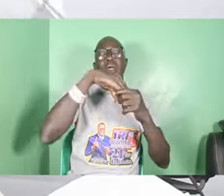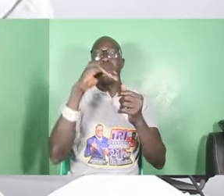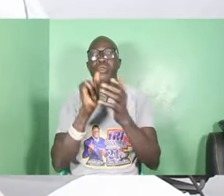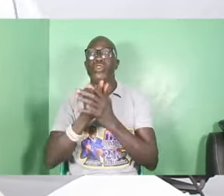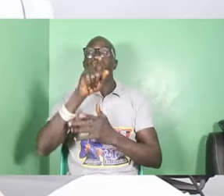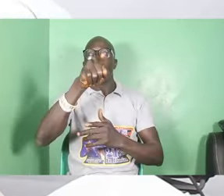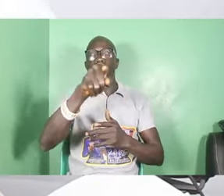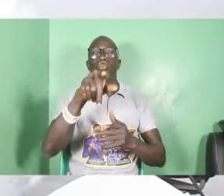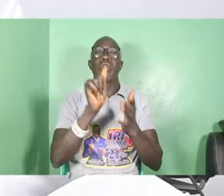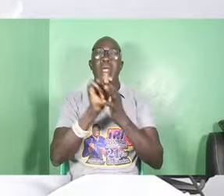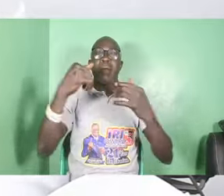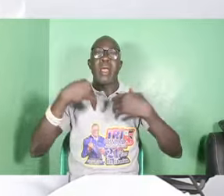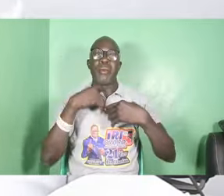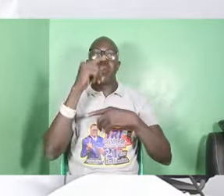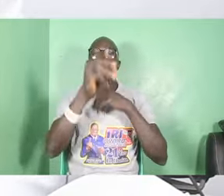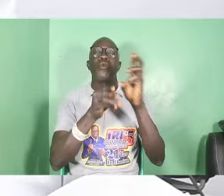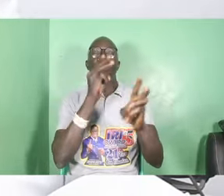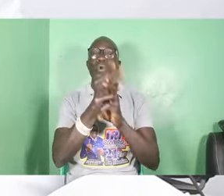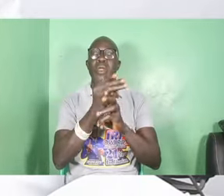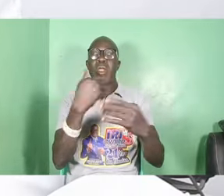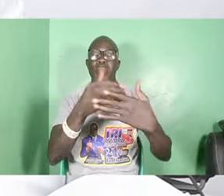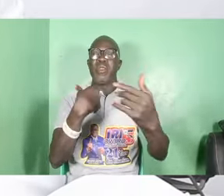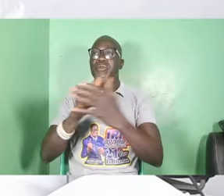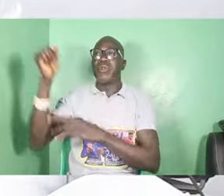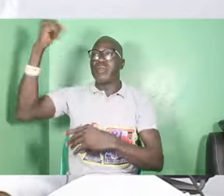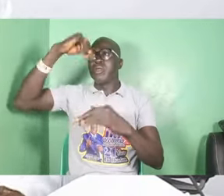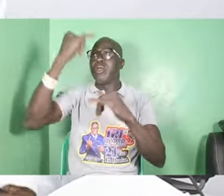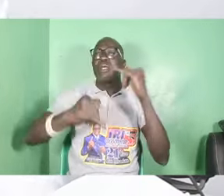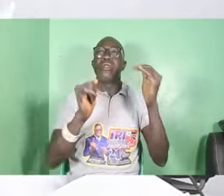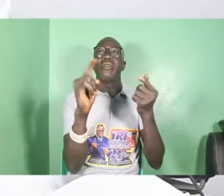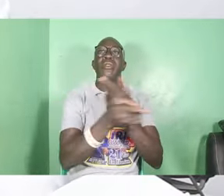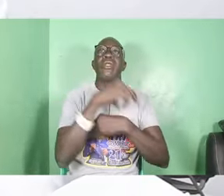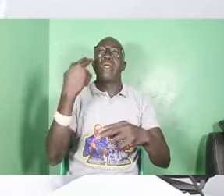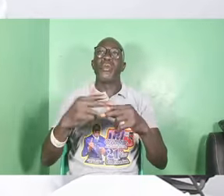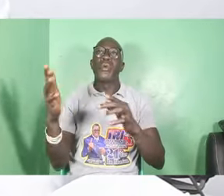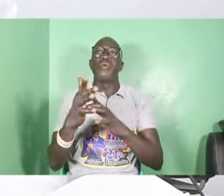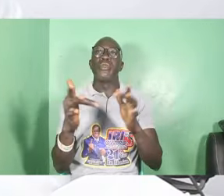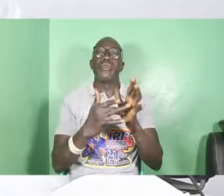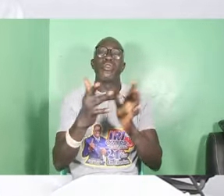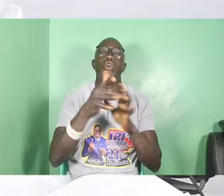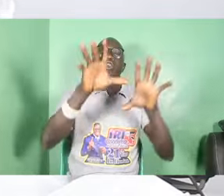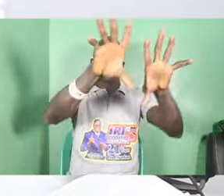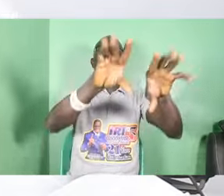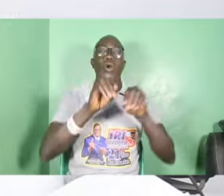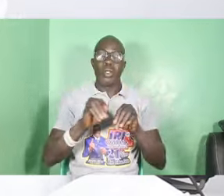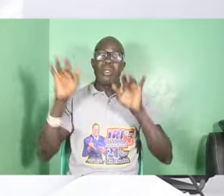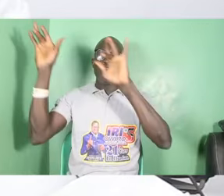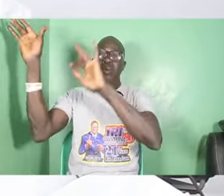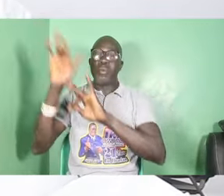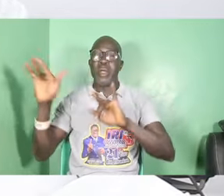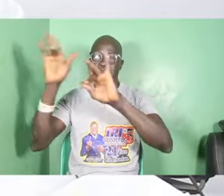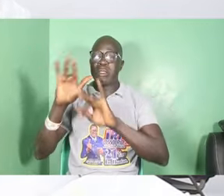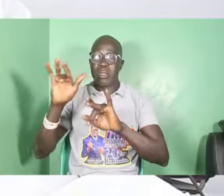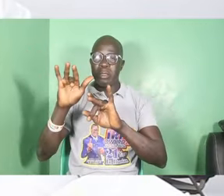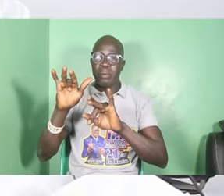pronounce. Iwo na lo loro ye. That word is for you. Ko wo to wo. Before the end of the day. Ni oruko Jesu. In the name of Jesus. Wari anuba. Amen.